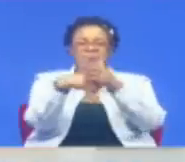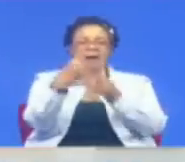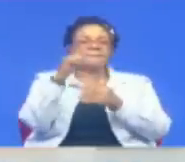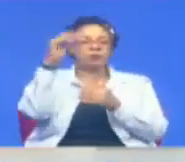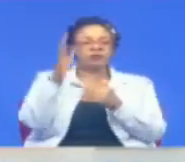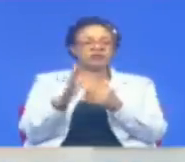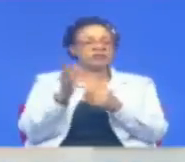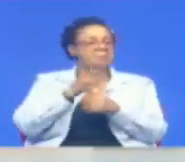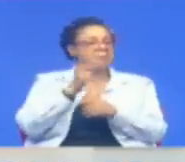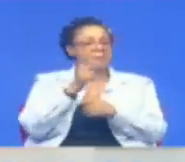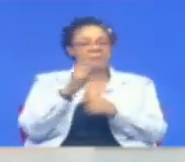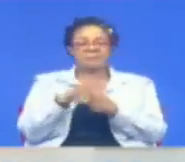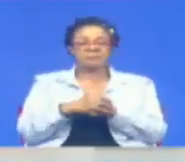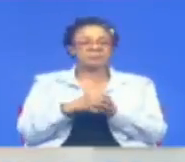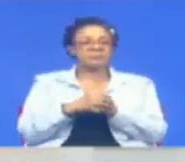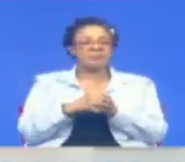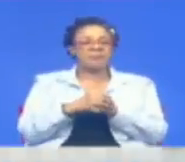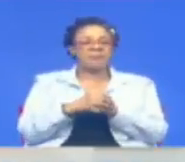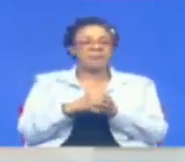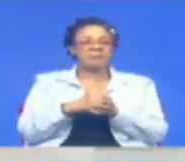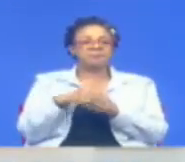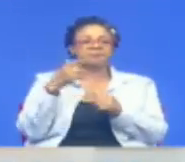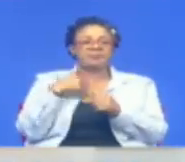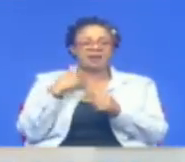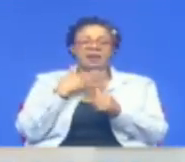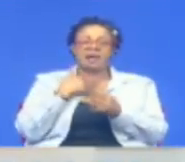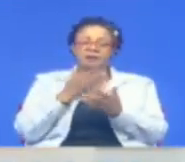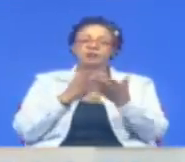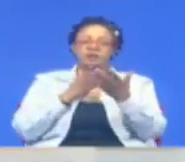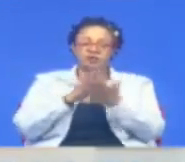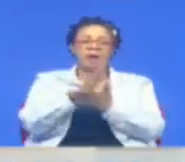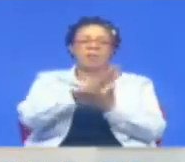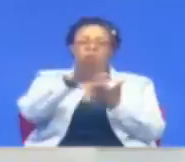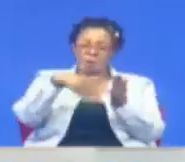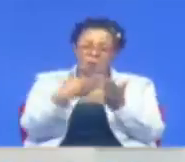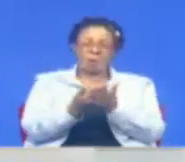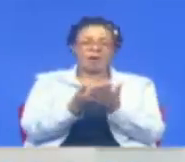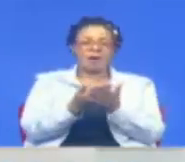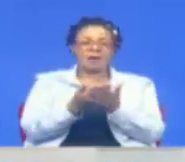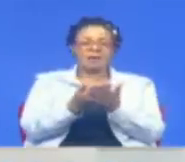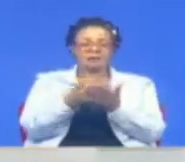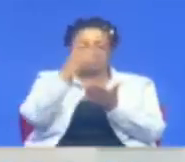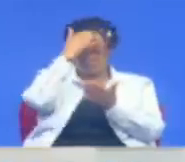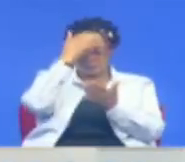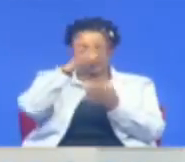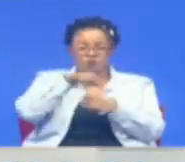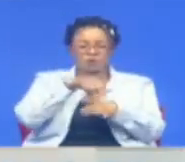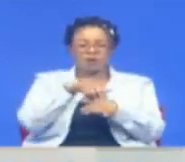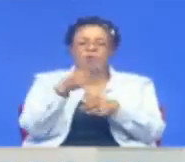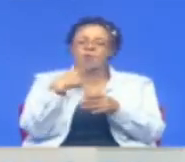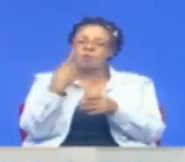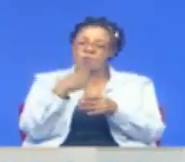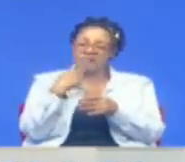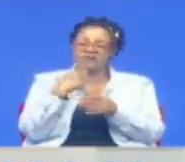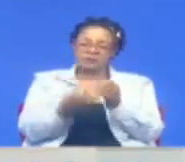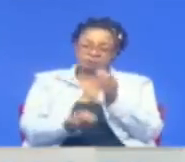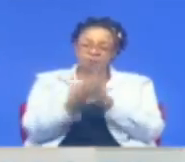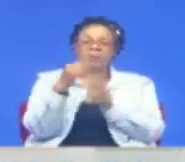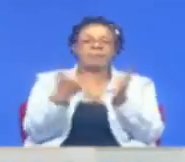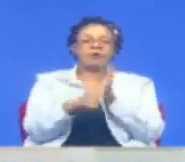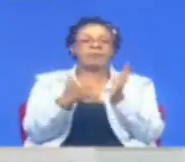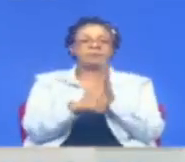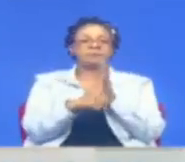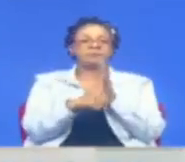supporters. I'd like to assure the whole country that whoever foments trouble